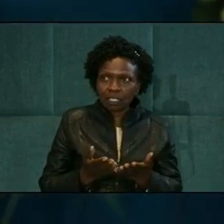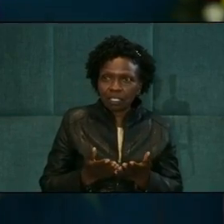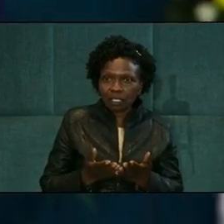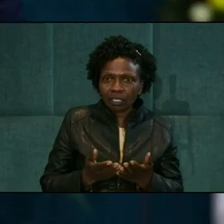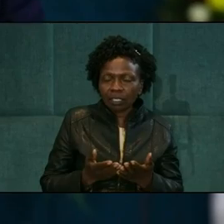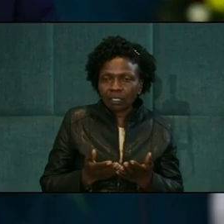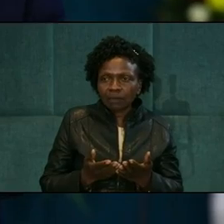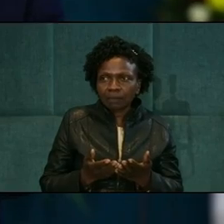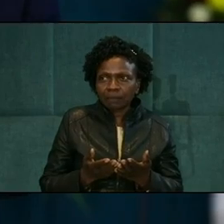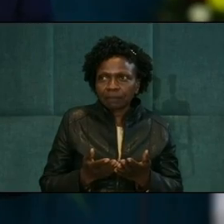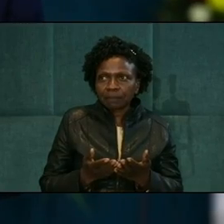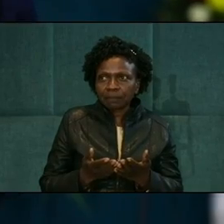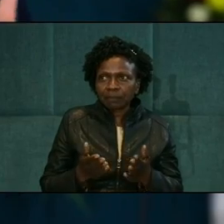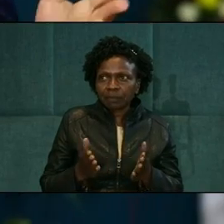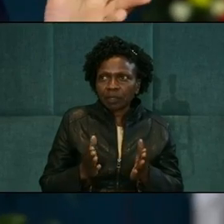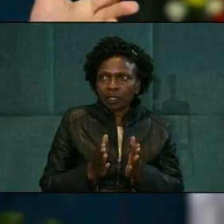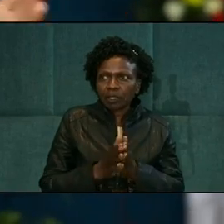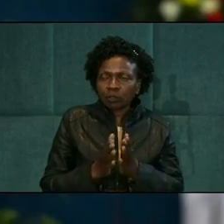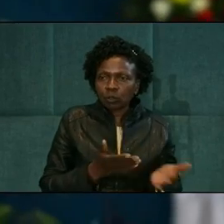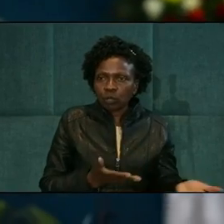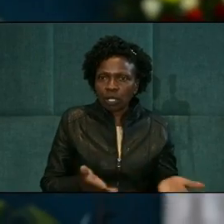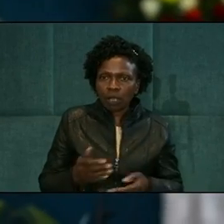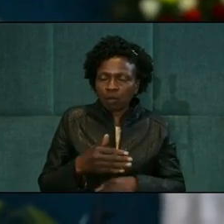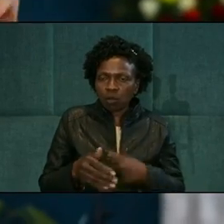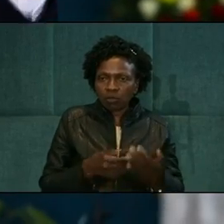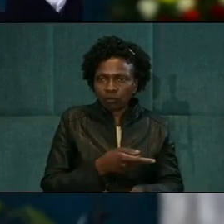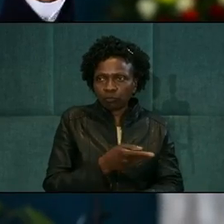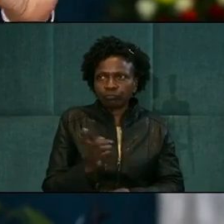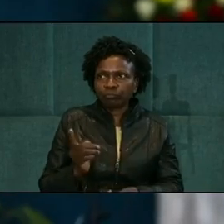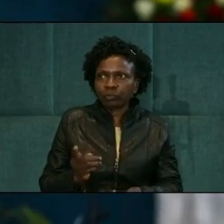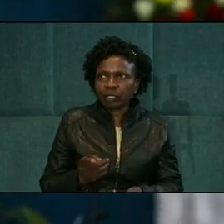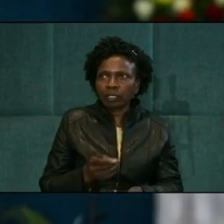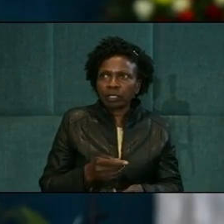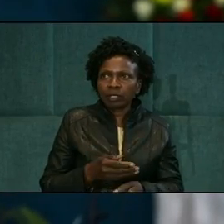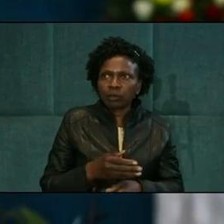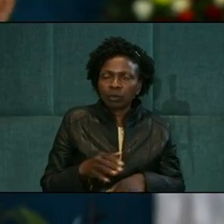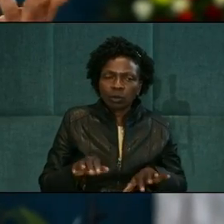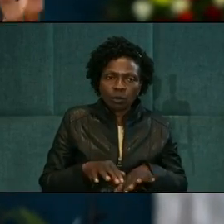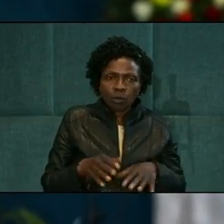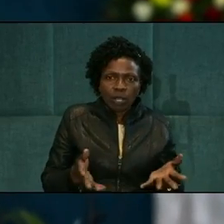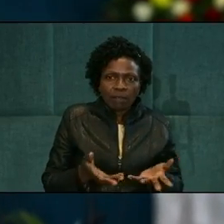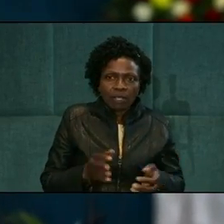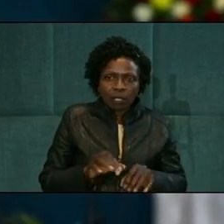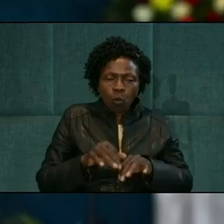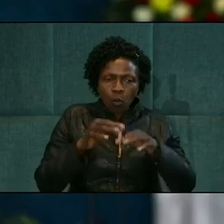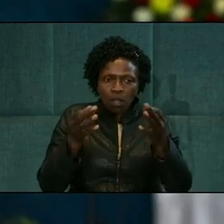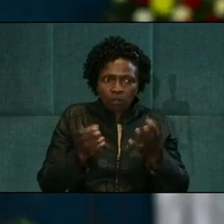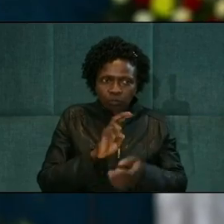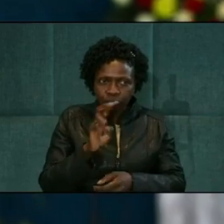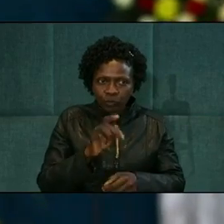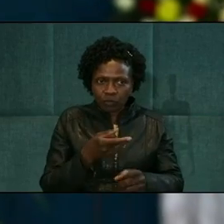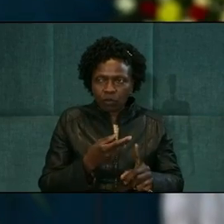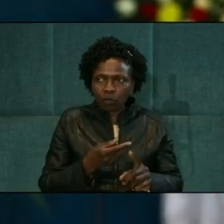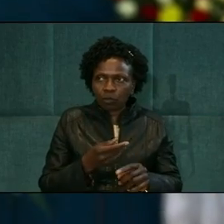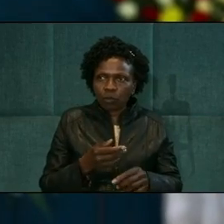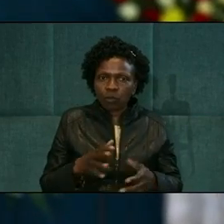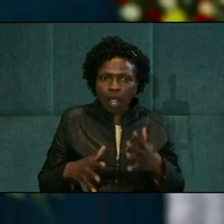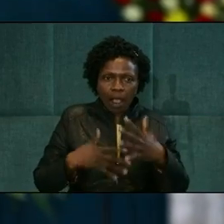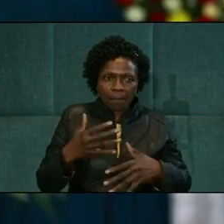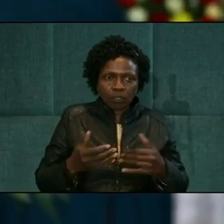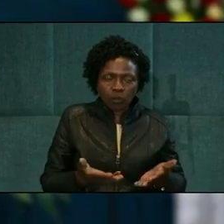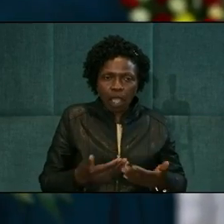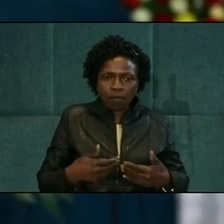Sabbath. So we want to welcome all of you, and wherever in the world you are watching from, we're delighted to have you with